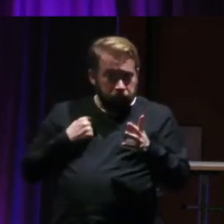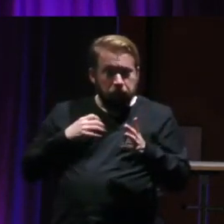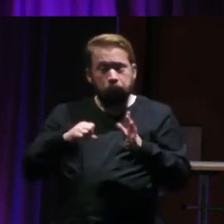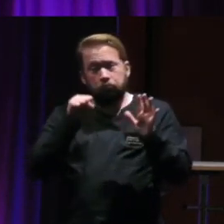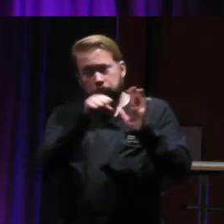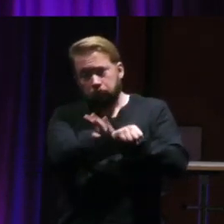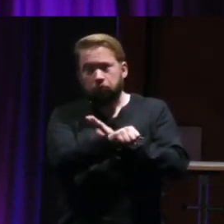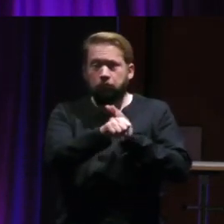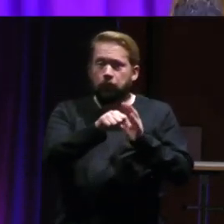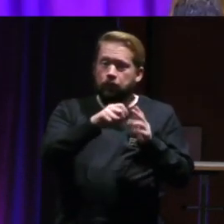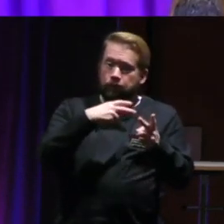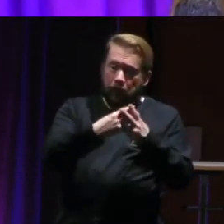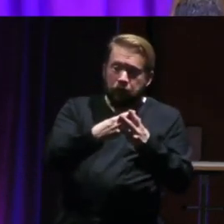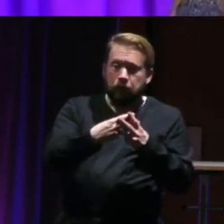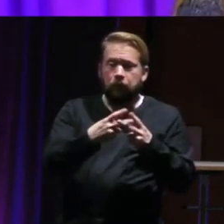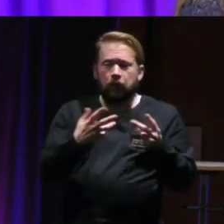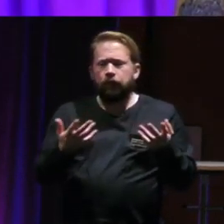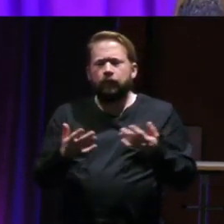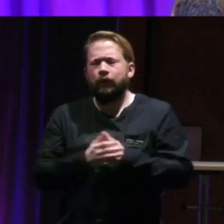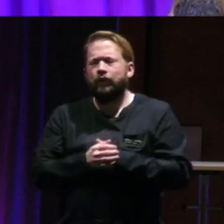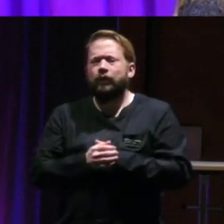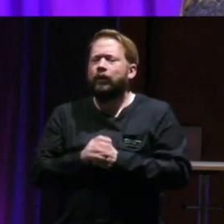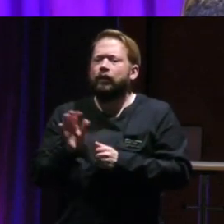part in the internet chats.